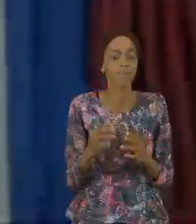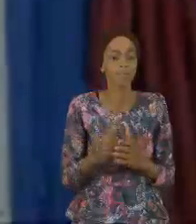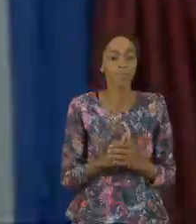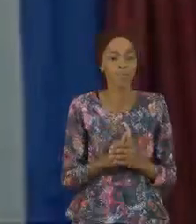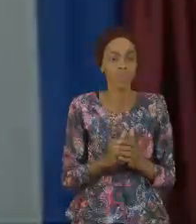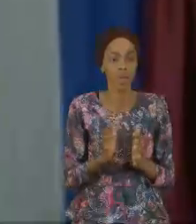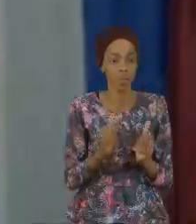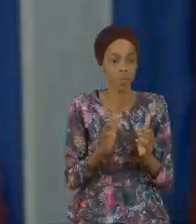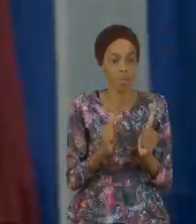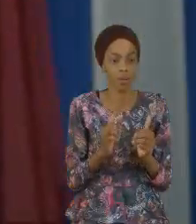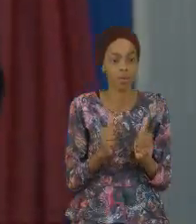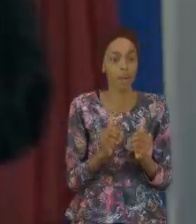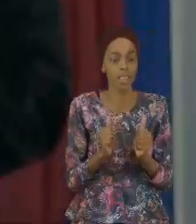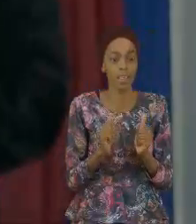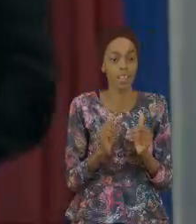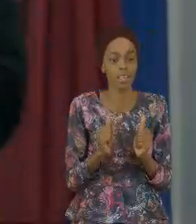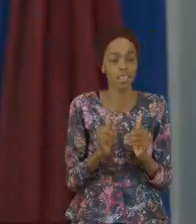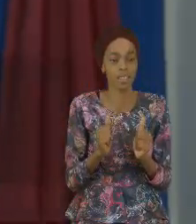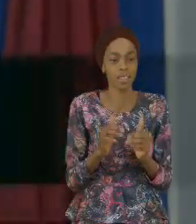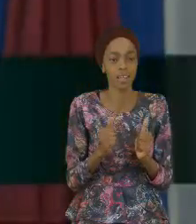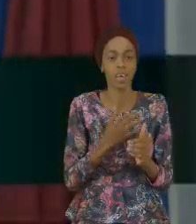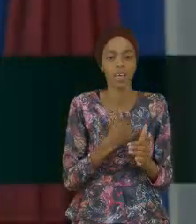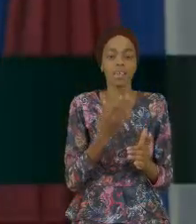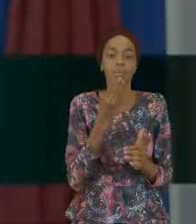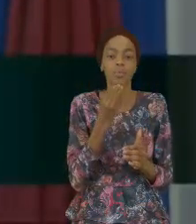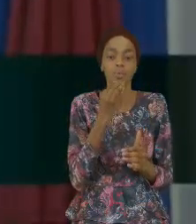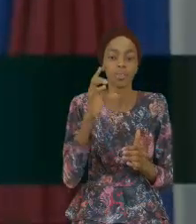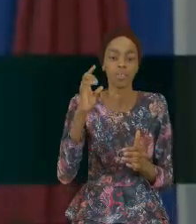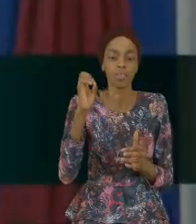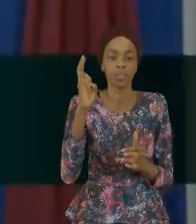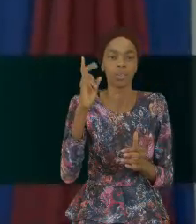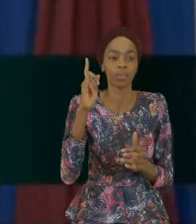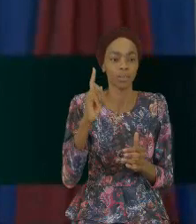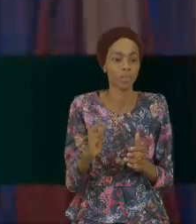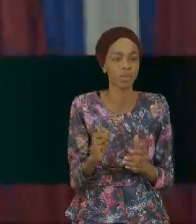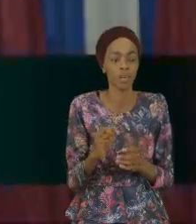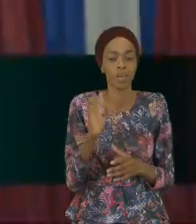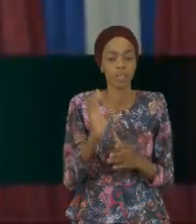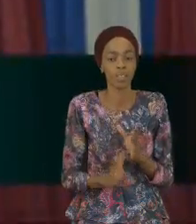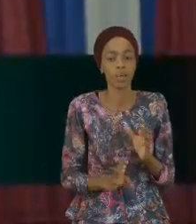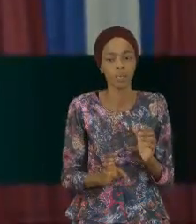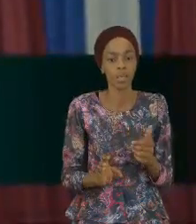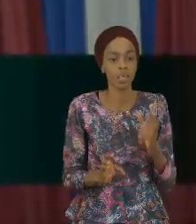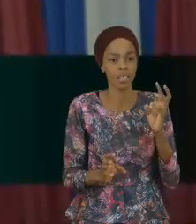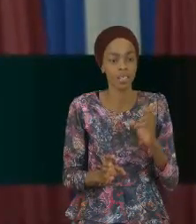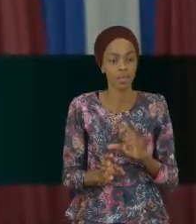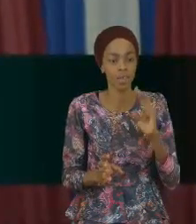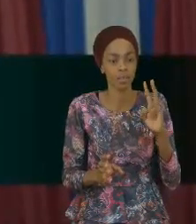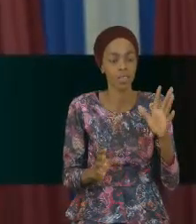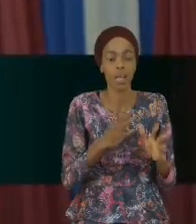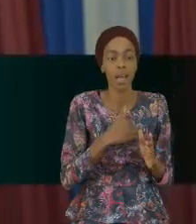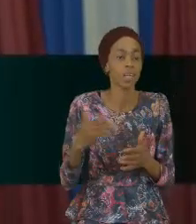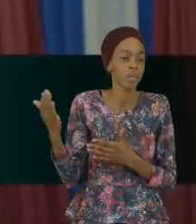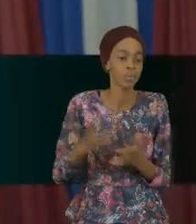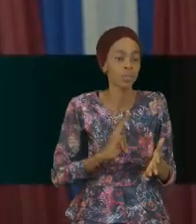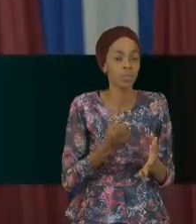verse 23. Deuteronomy chapter 6, verse 23. It says, and he brought us out from